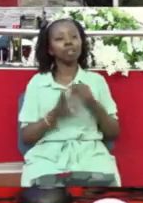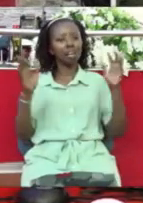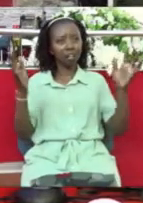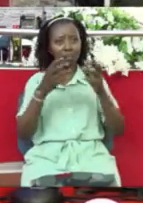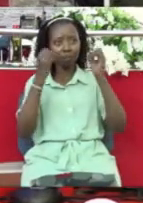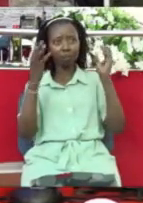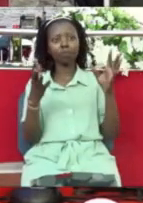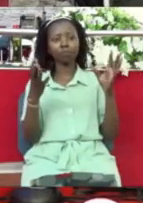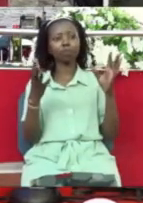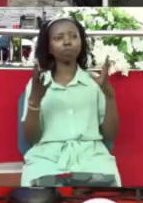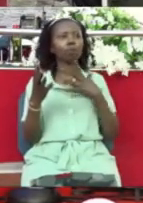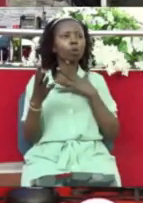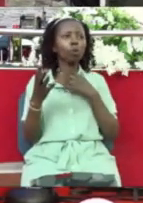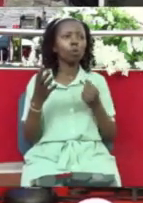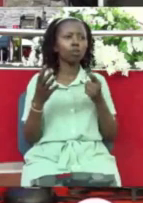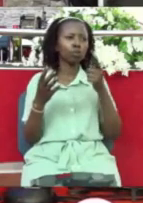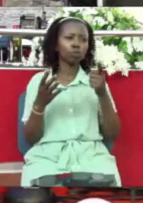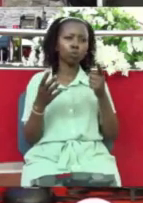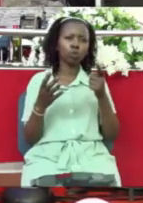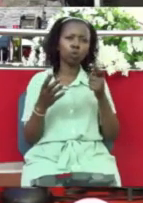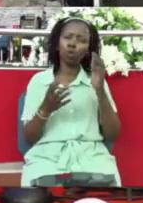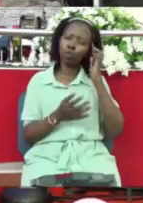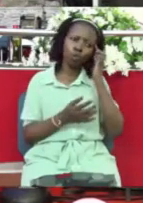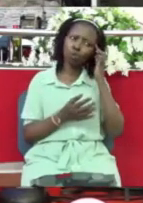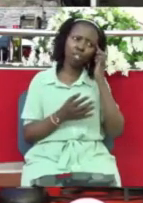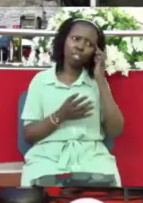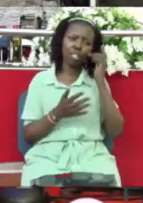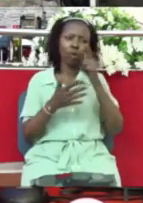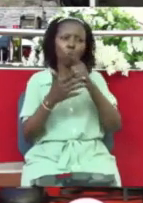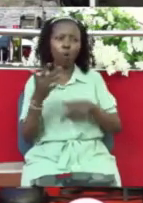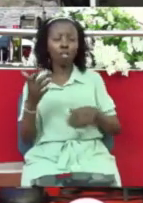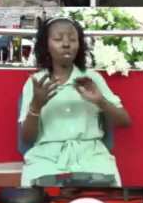Hallelujah. I want you to reflect on what types of mountain are in your life.